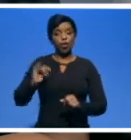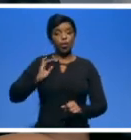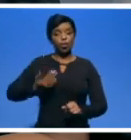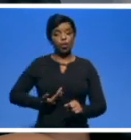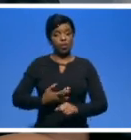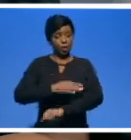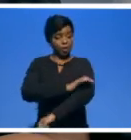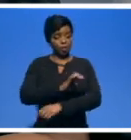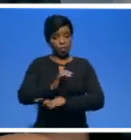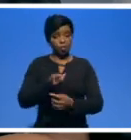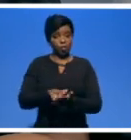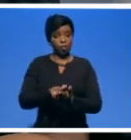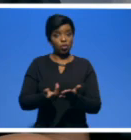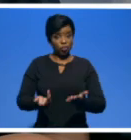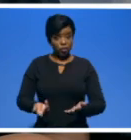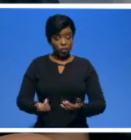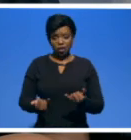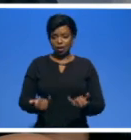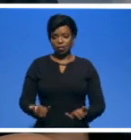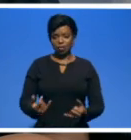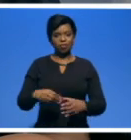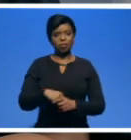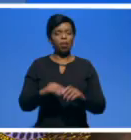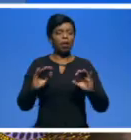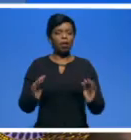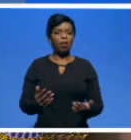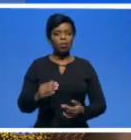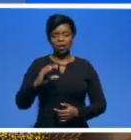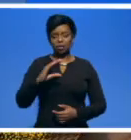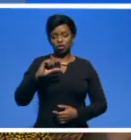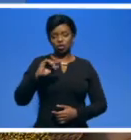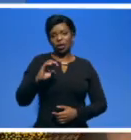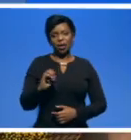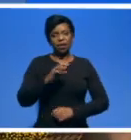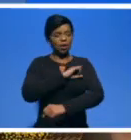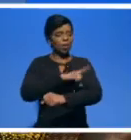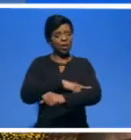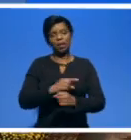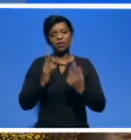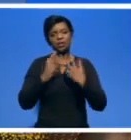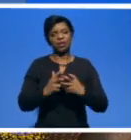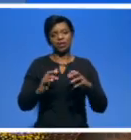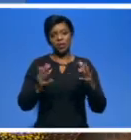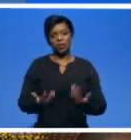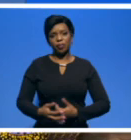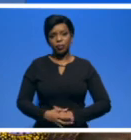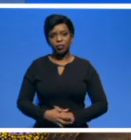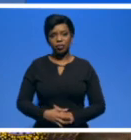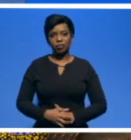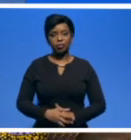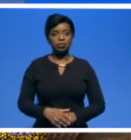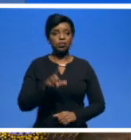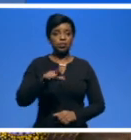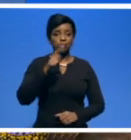how does it now relate to the CGE's mandate? Ga o sheba molao wa motheo wa Aforika Borwa karolo